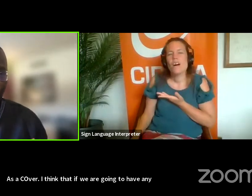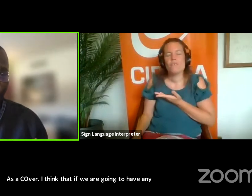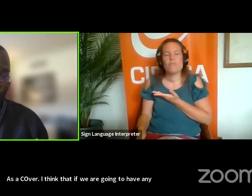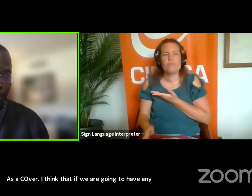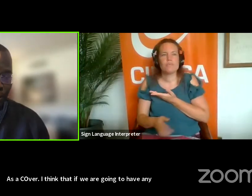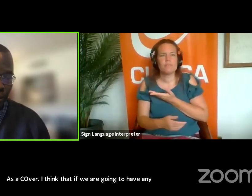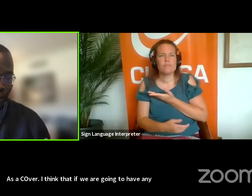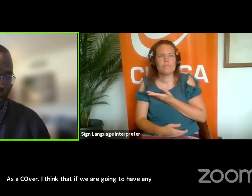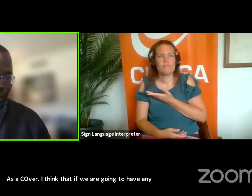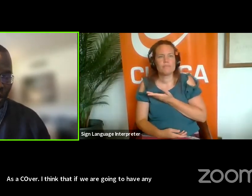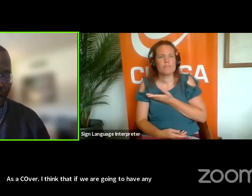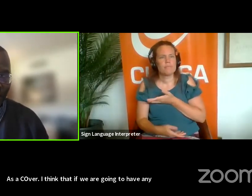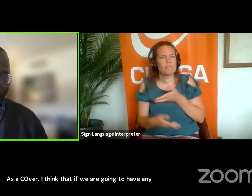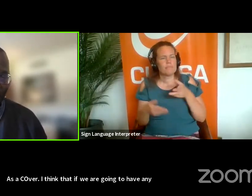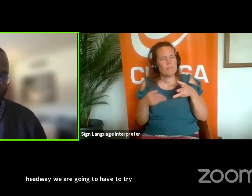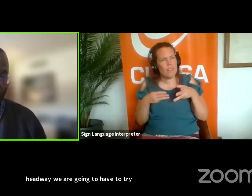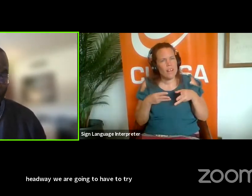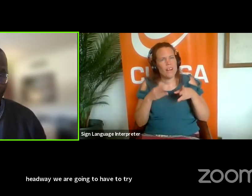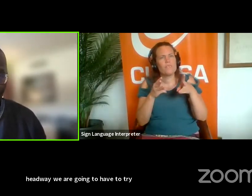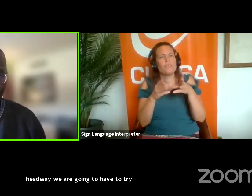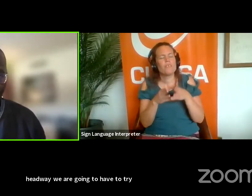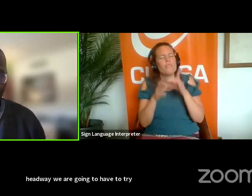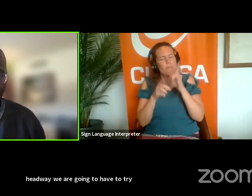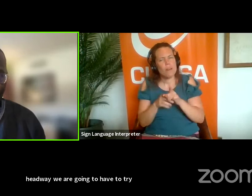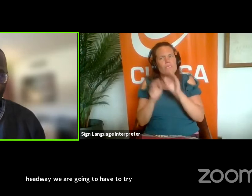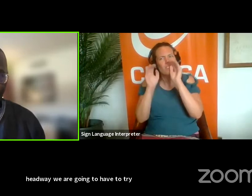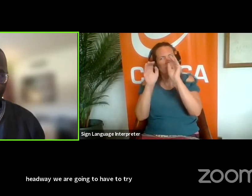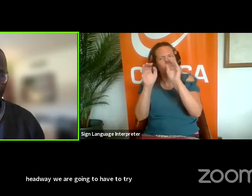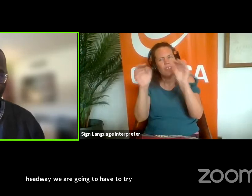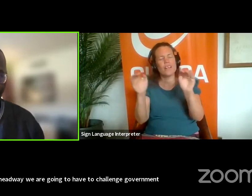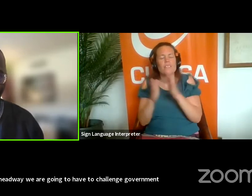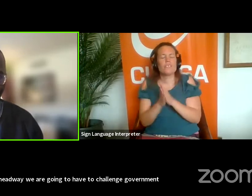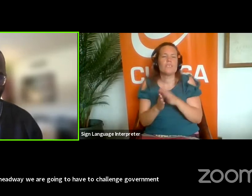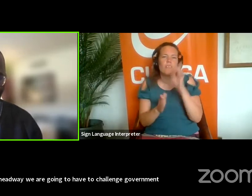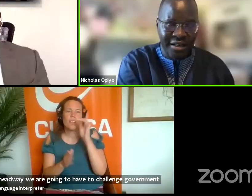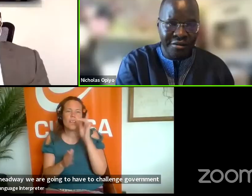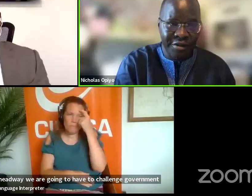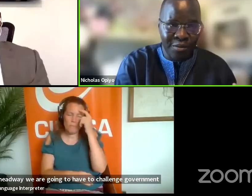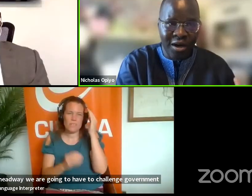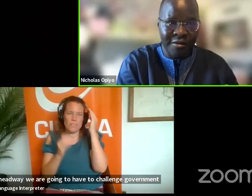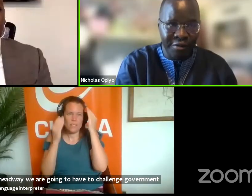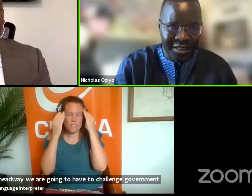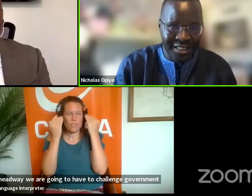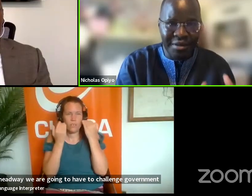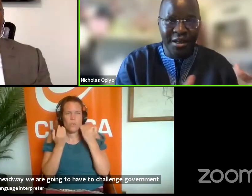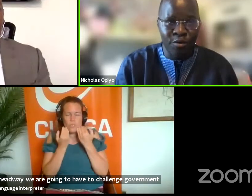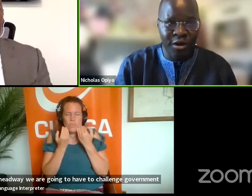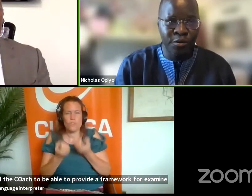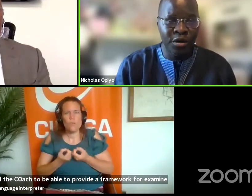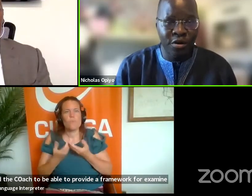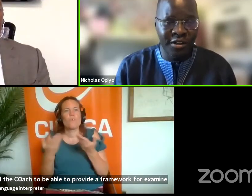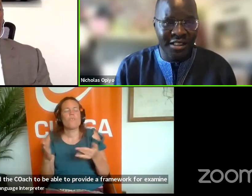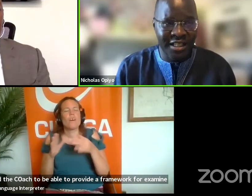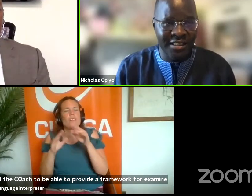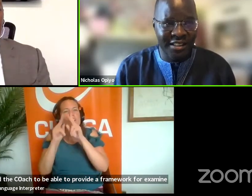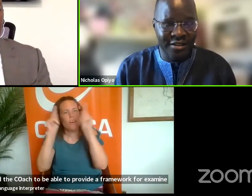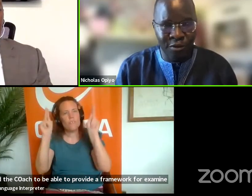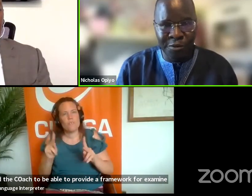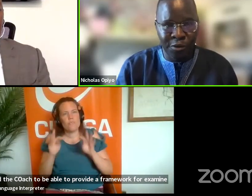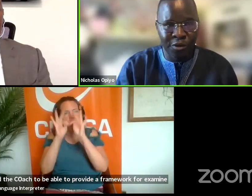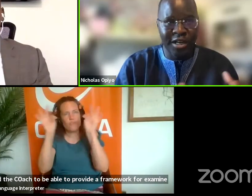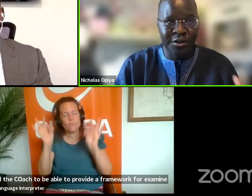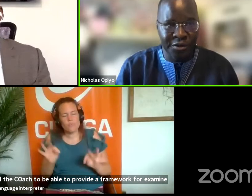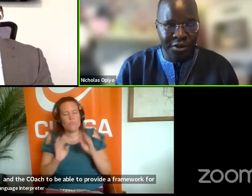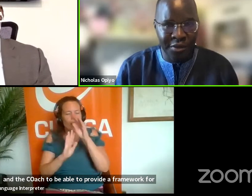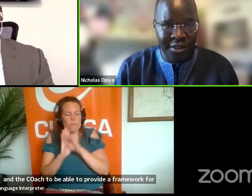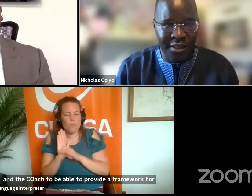have to challenge government and the courts to be able to provide a framework for examining what we call intelligence or what